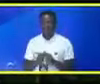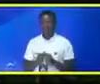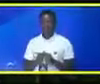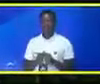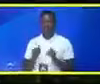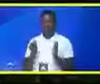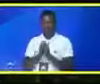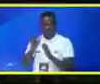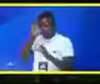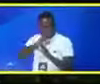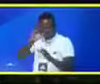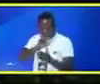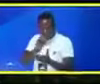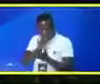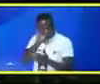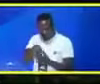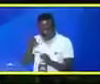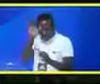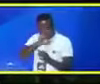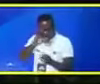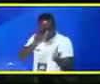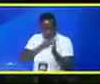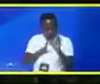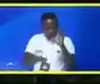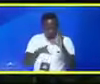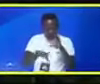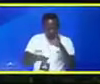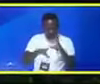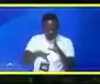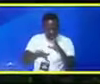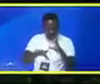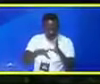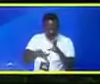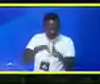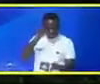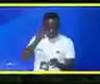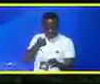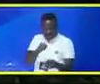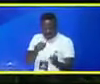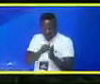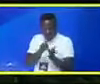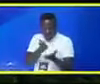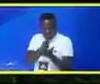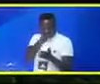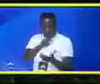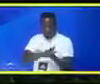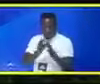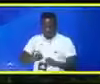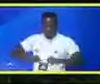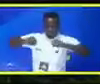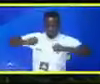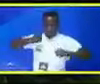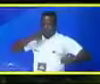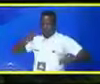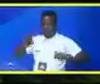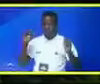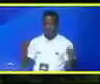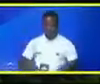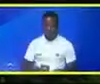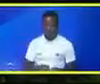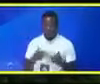searching for light, searching for the spiritual keys that put you in command. Hear me, please, ladies and